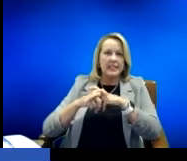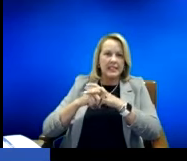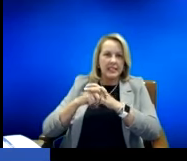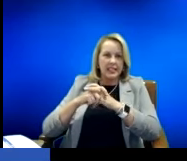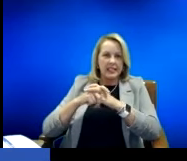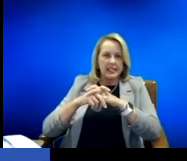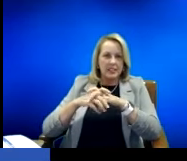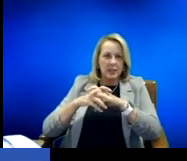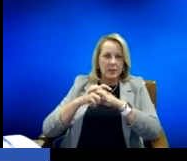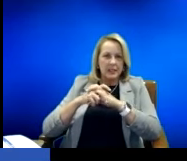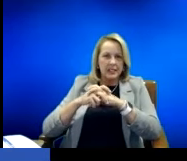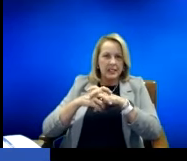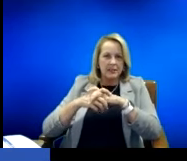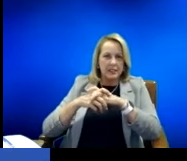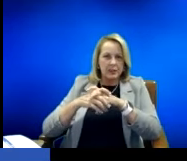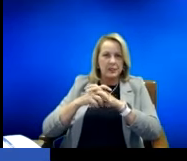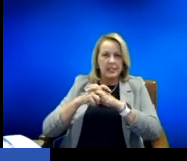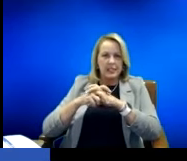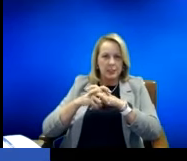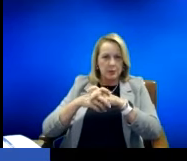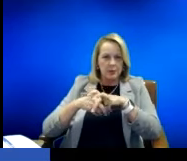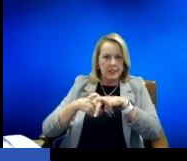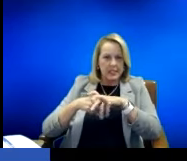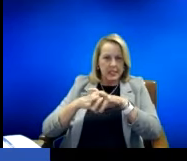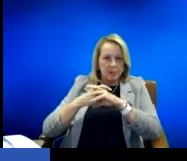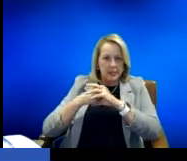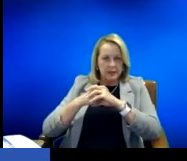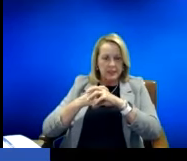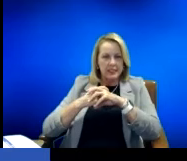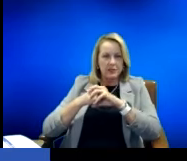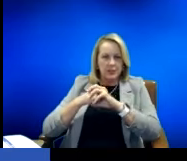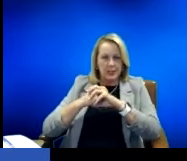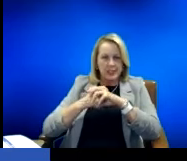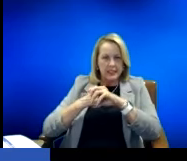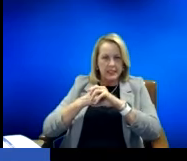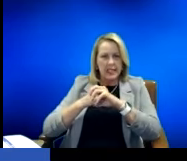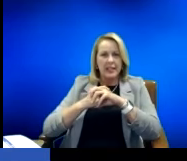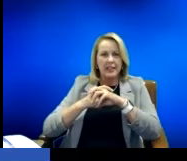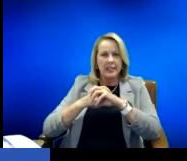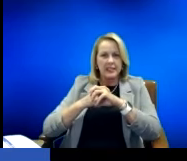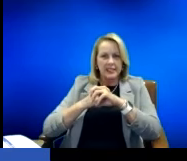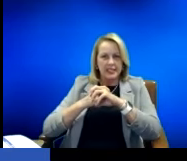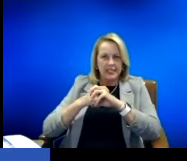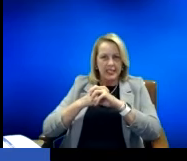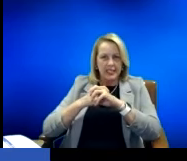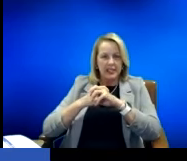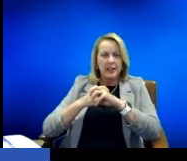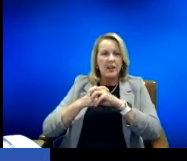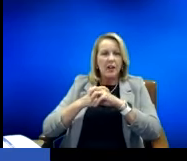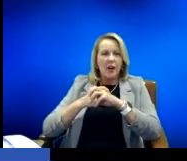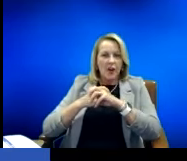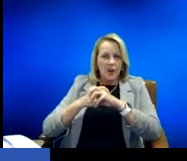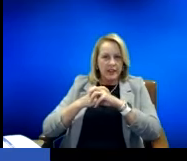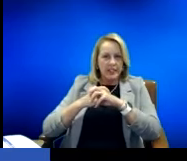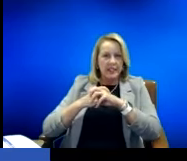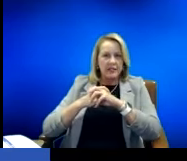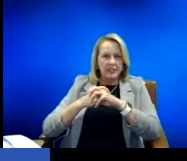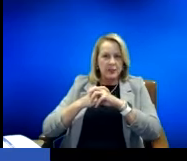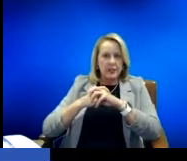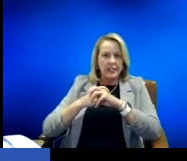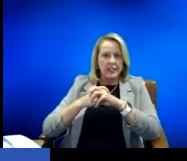eligibility, SSA is determined that the individual is eligible to receive benefits through SSI or SSDI, or